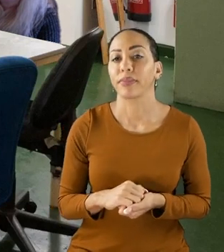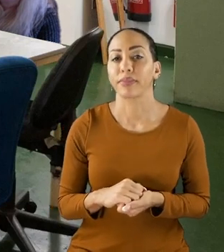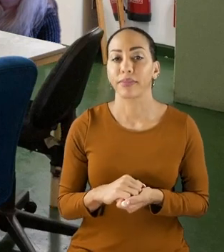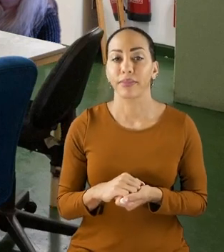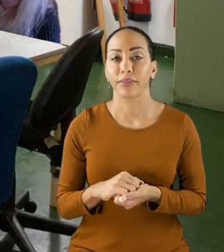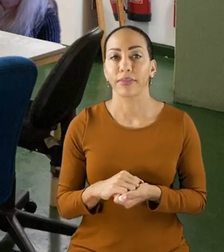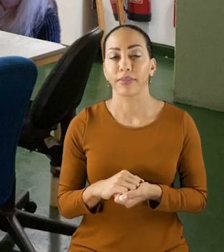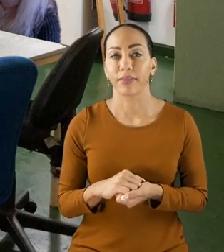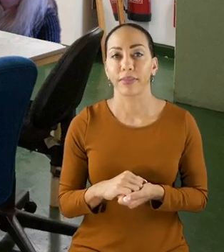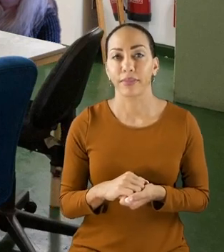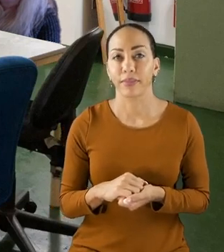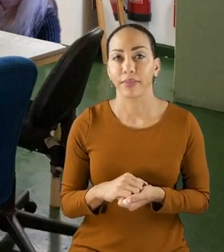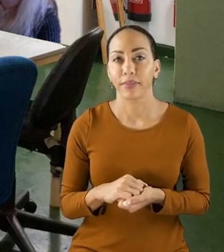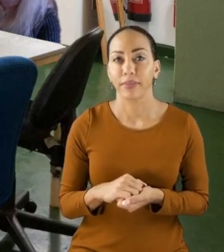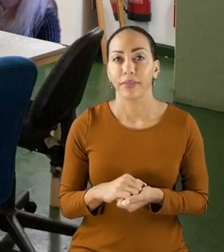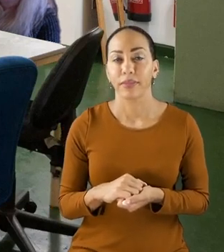I think